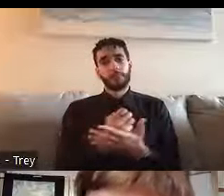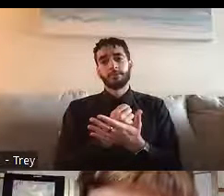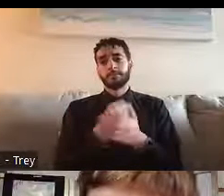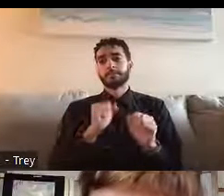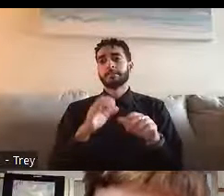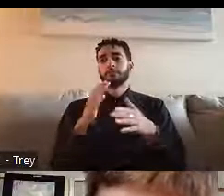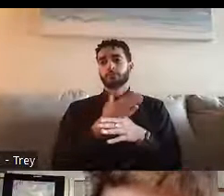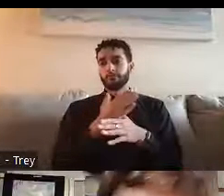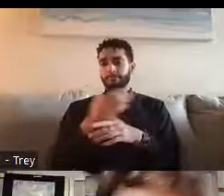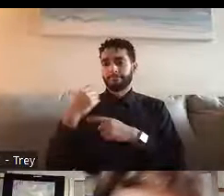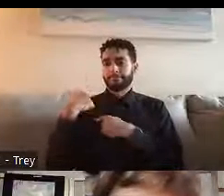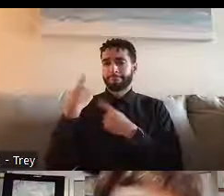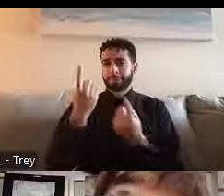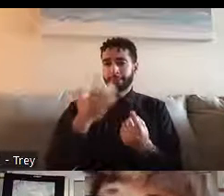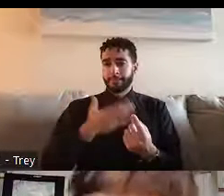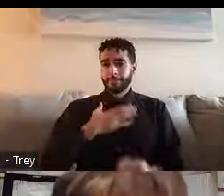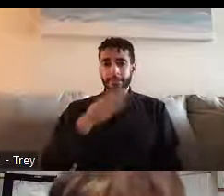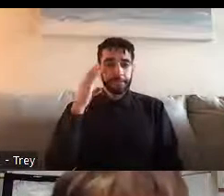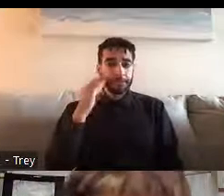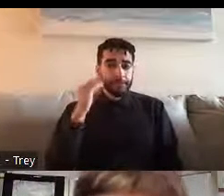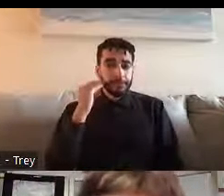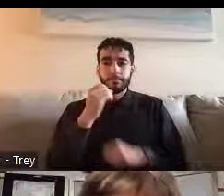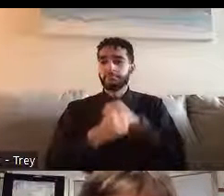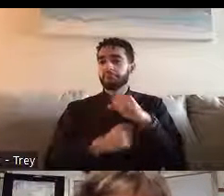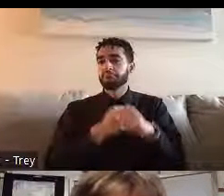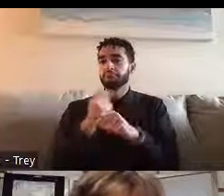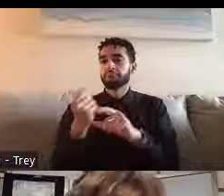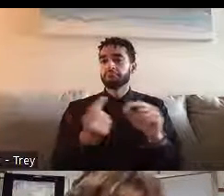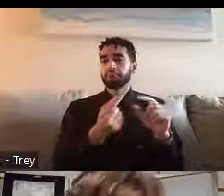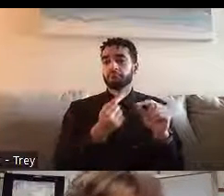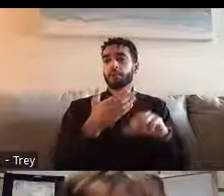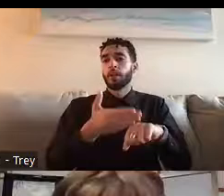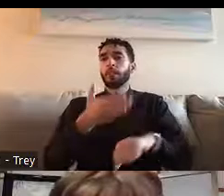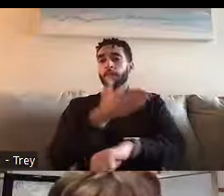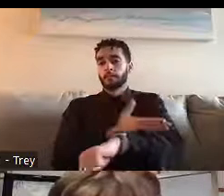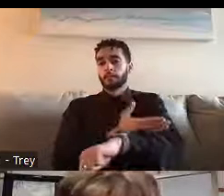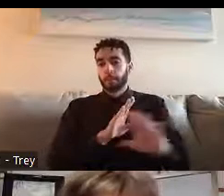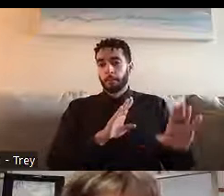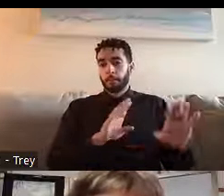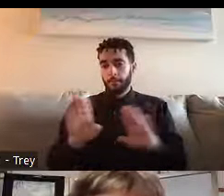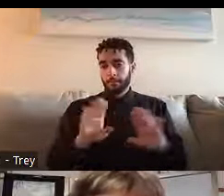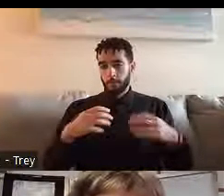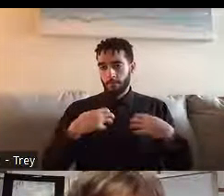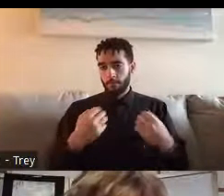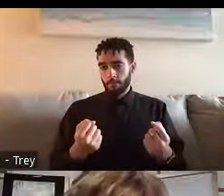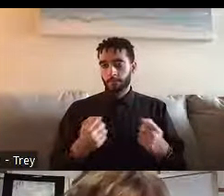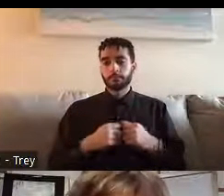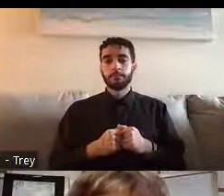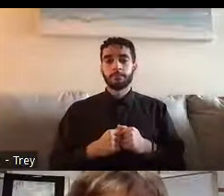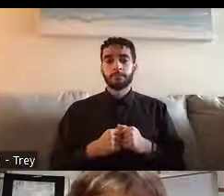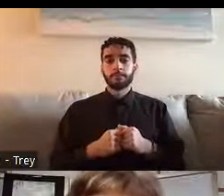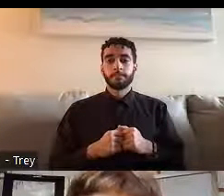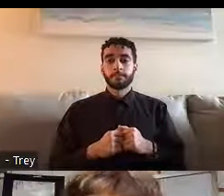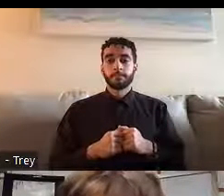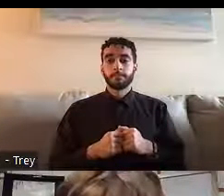I've learned over the years about improving caregiver behavioral health. So may I have the next slide, please? I'd like to